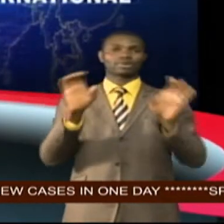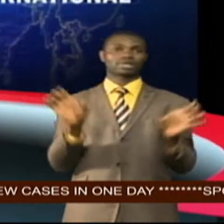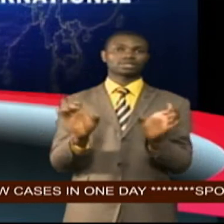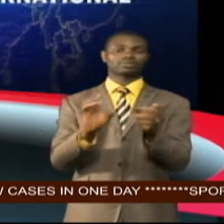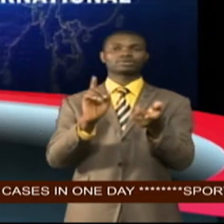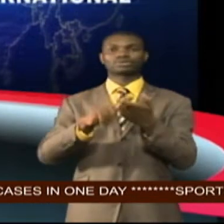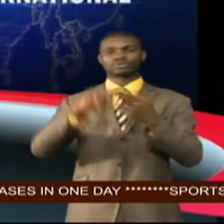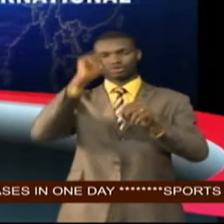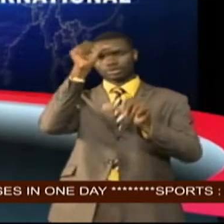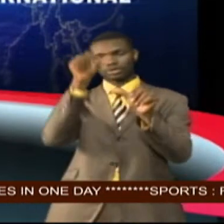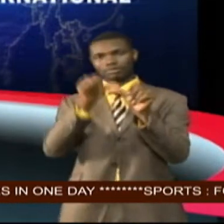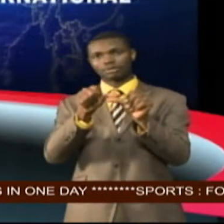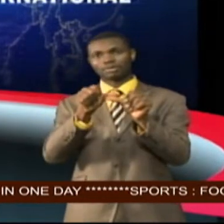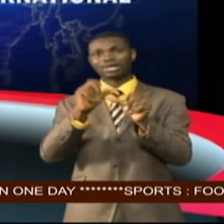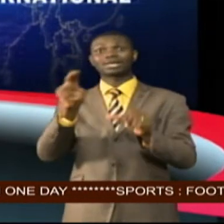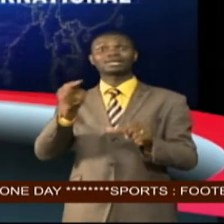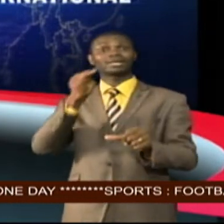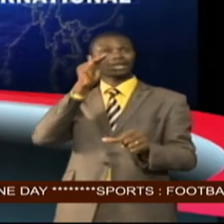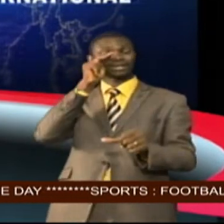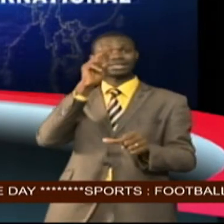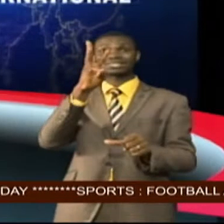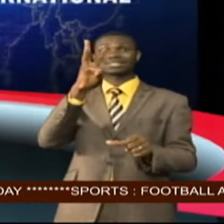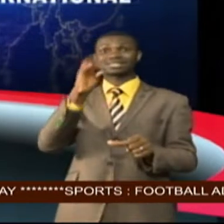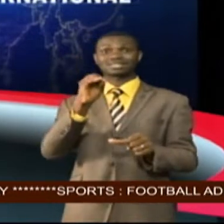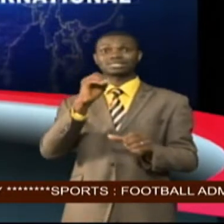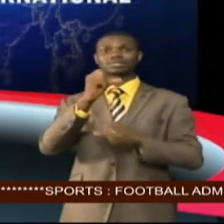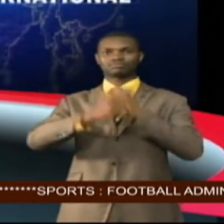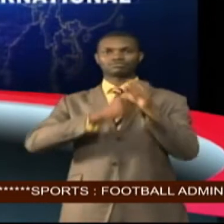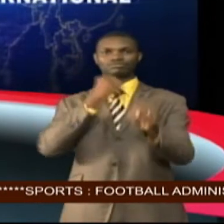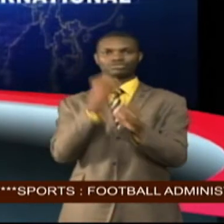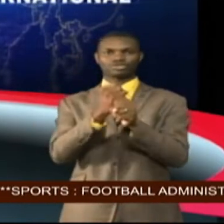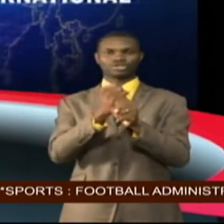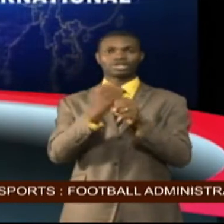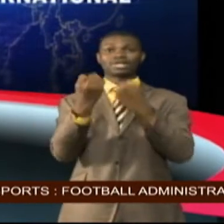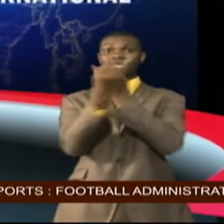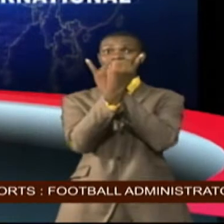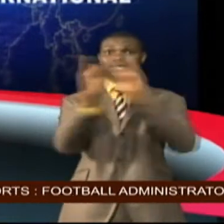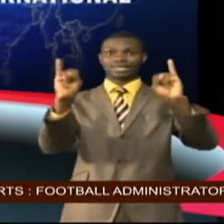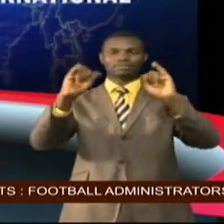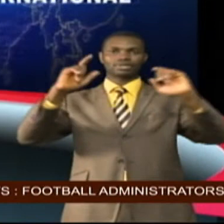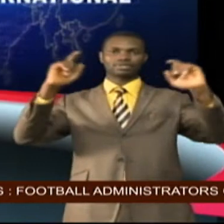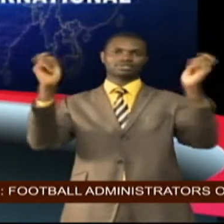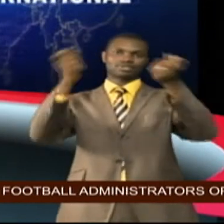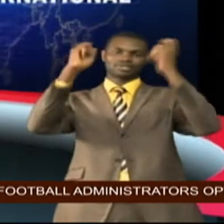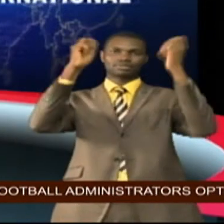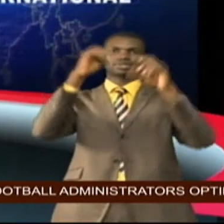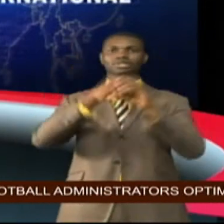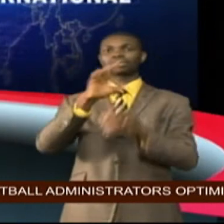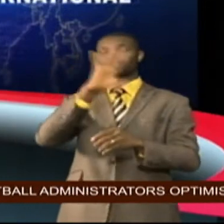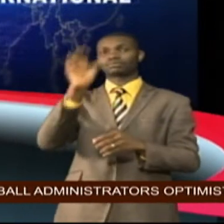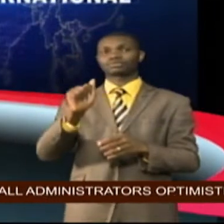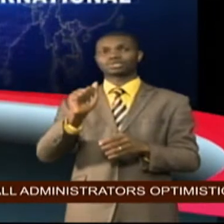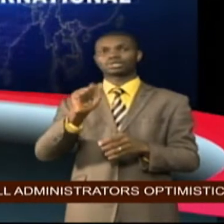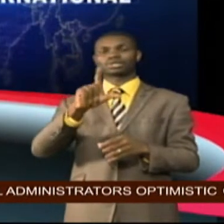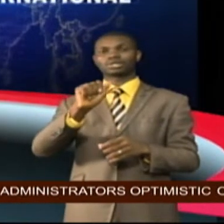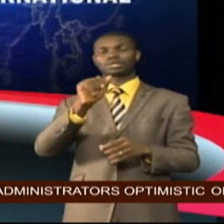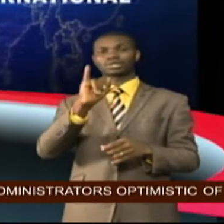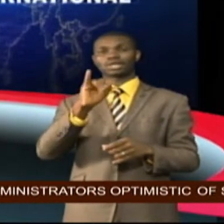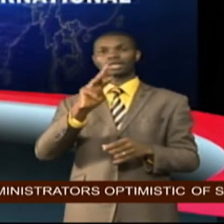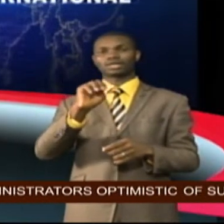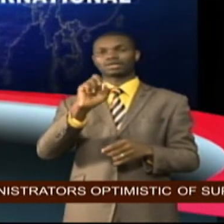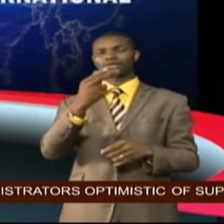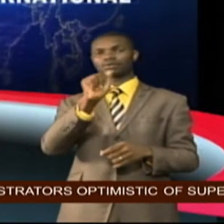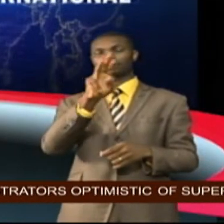to commemorate Nigeria's 60th anniversary at a media briefing in Abuja. Information and Culture Minister Lai Mohammed disclosed that